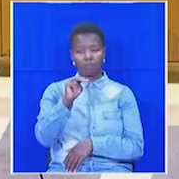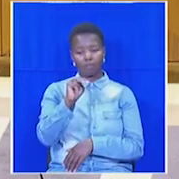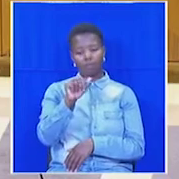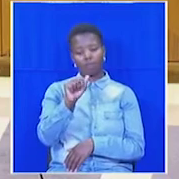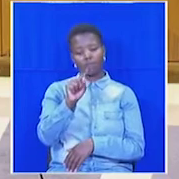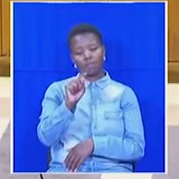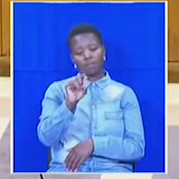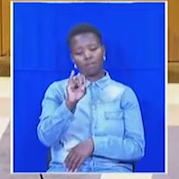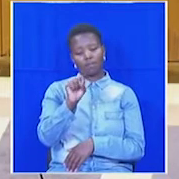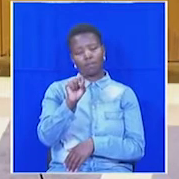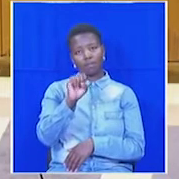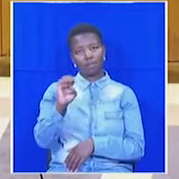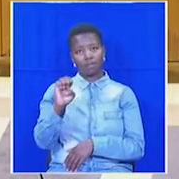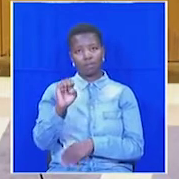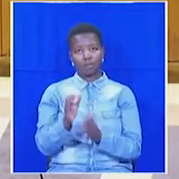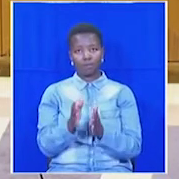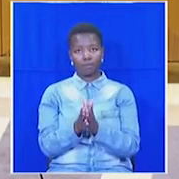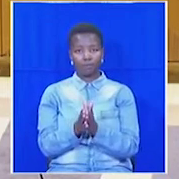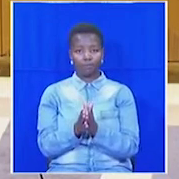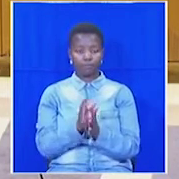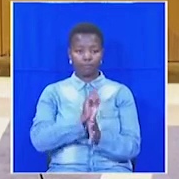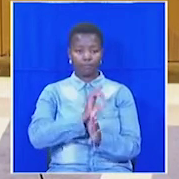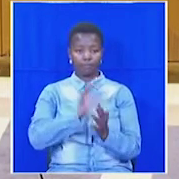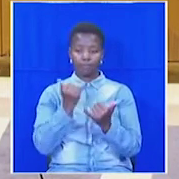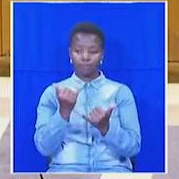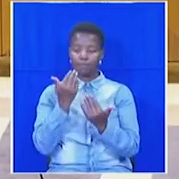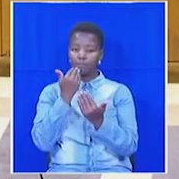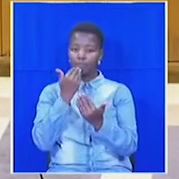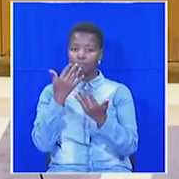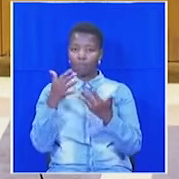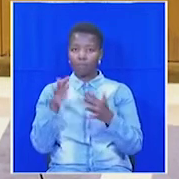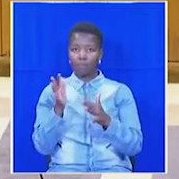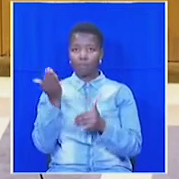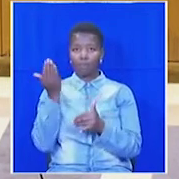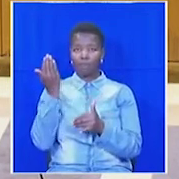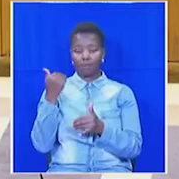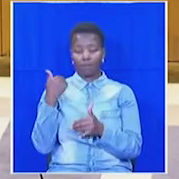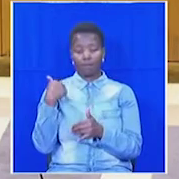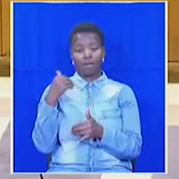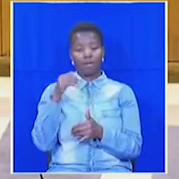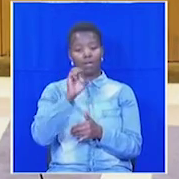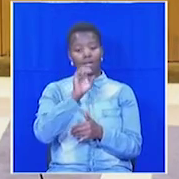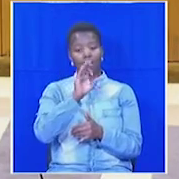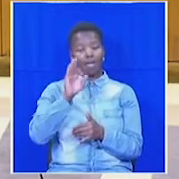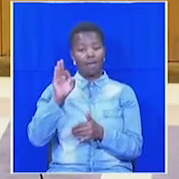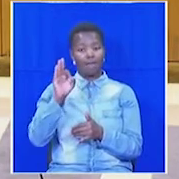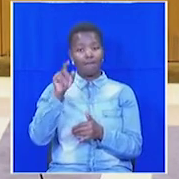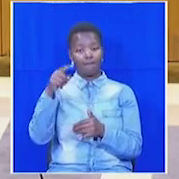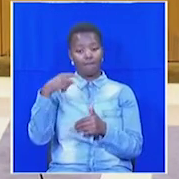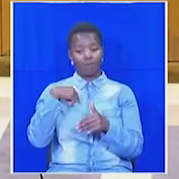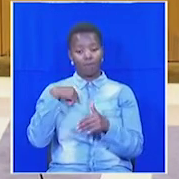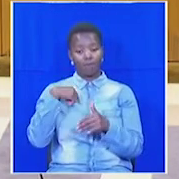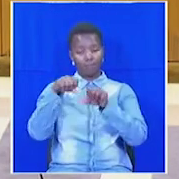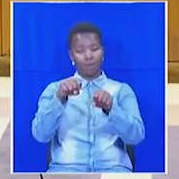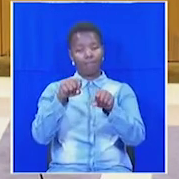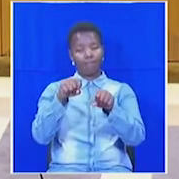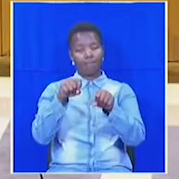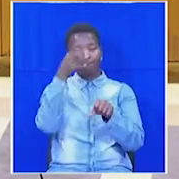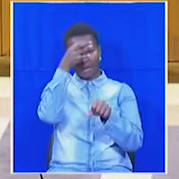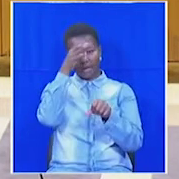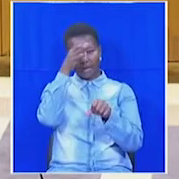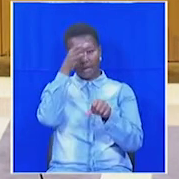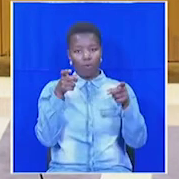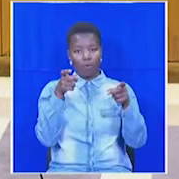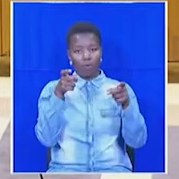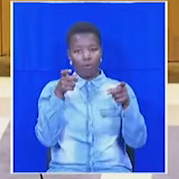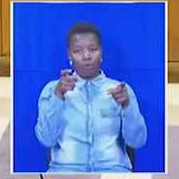Chair, since the EFF uncovered the state capture by Zuma and Gupta corrupt coalition, it is now clear that